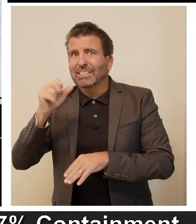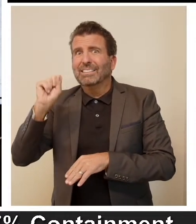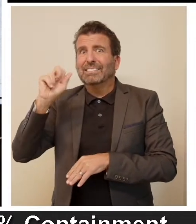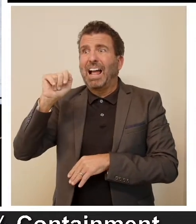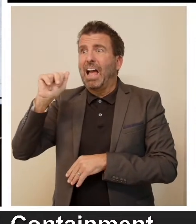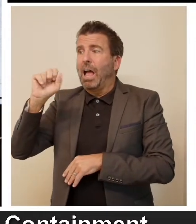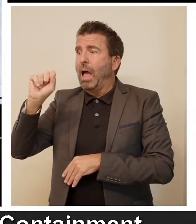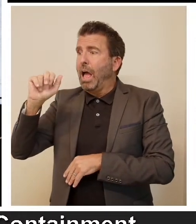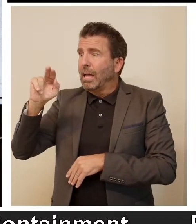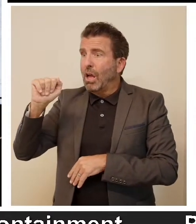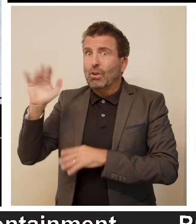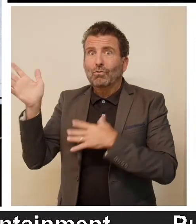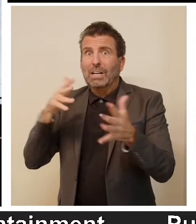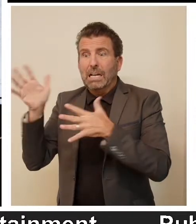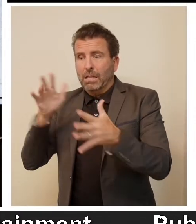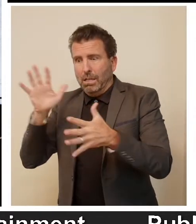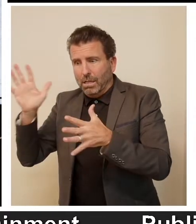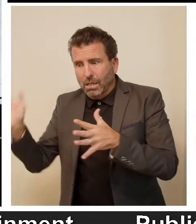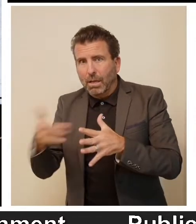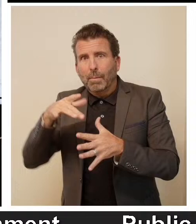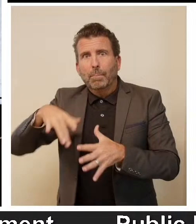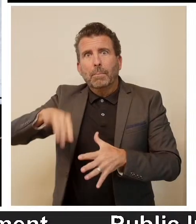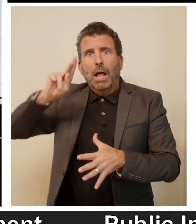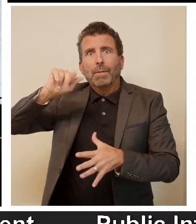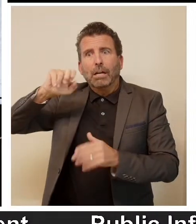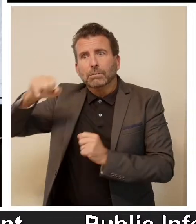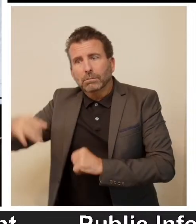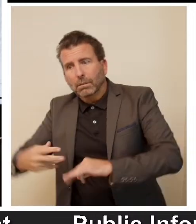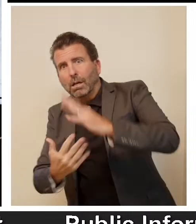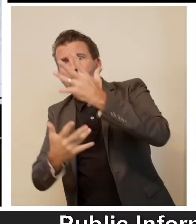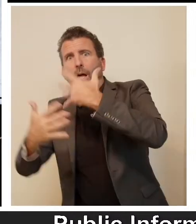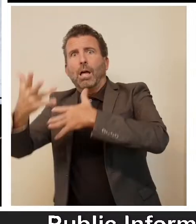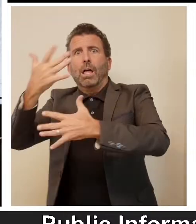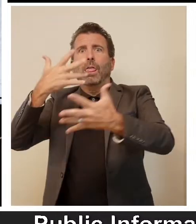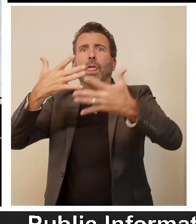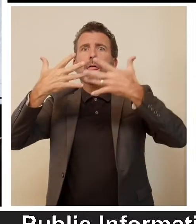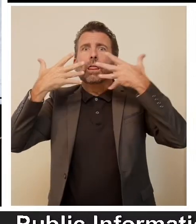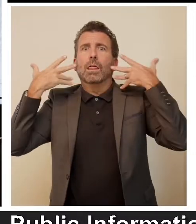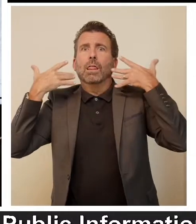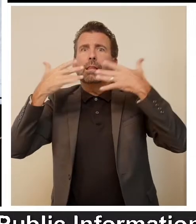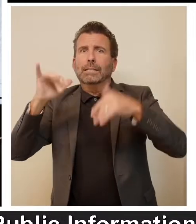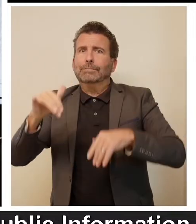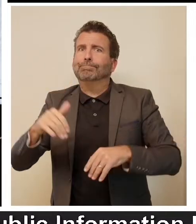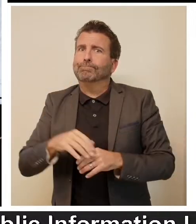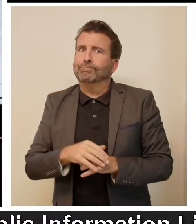Quality Index or AQI values, make sure that you continue to tune in to